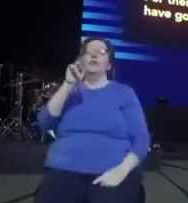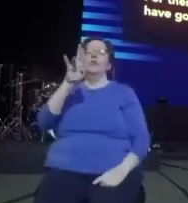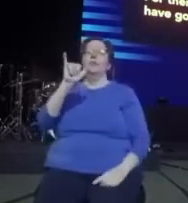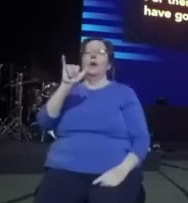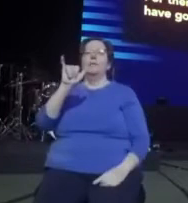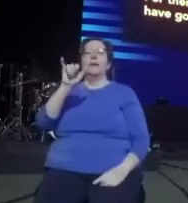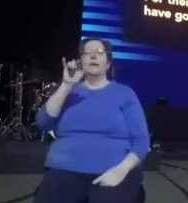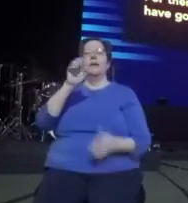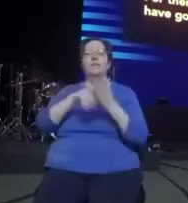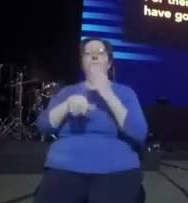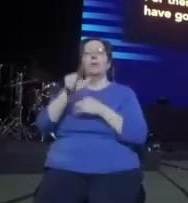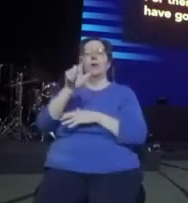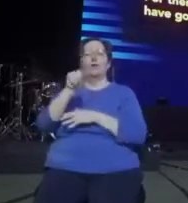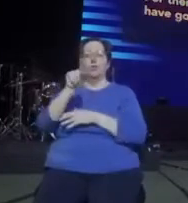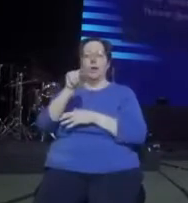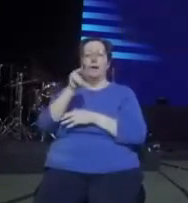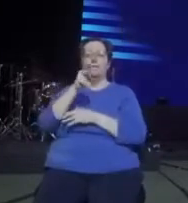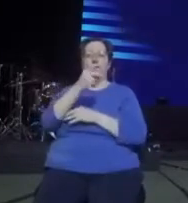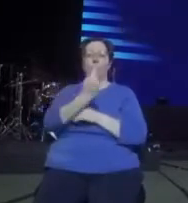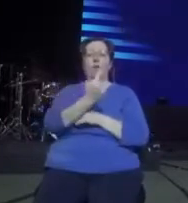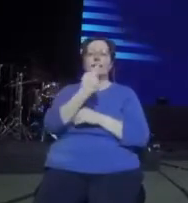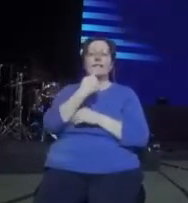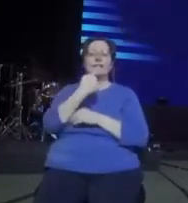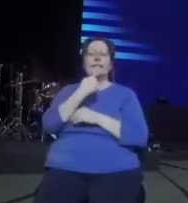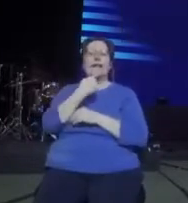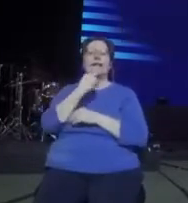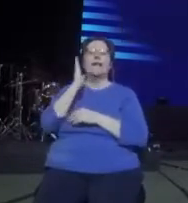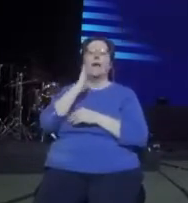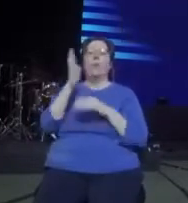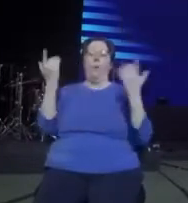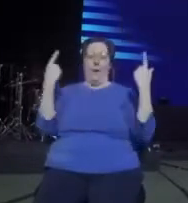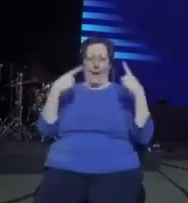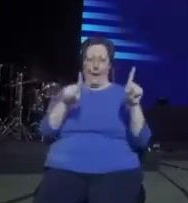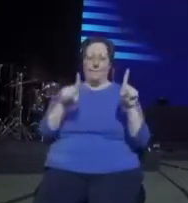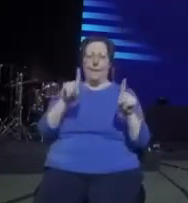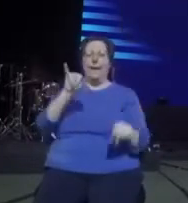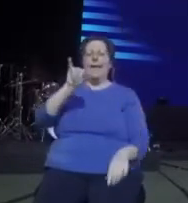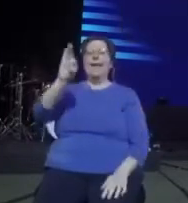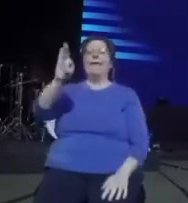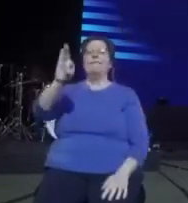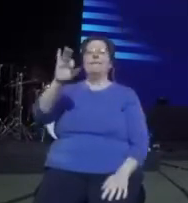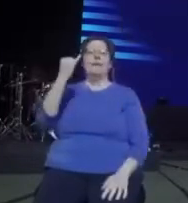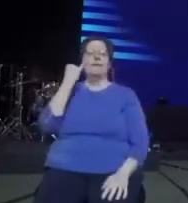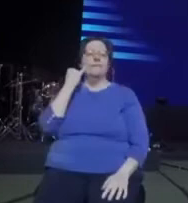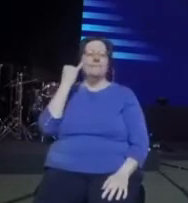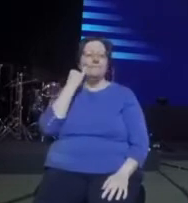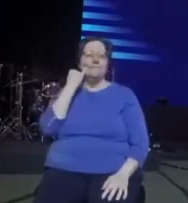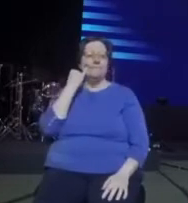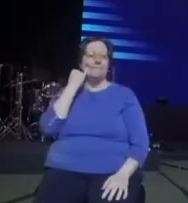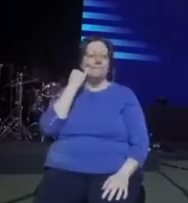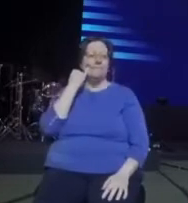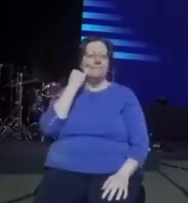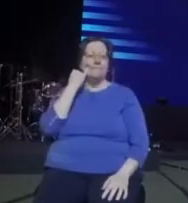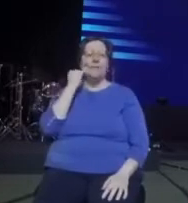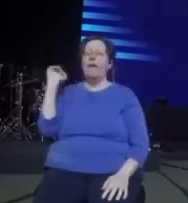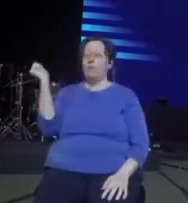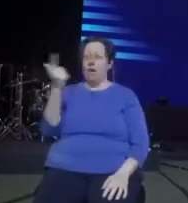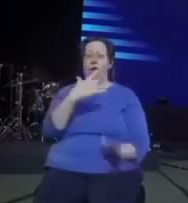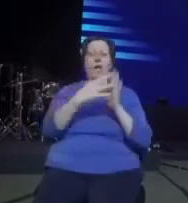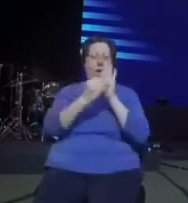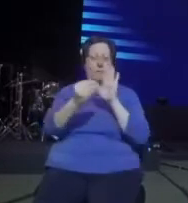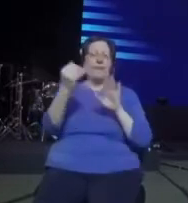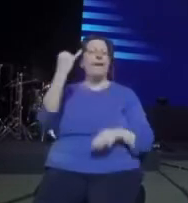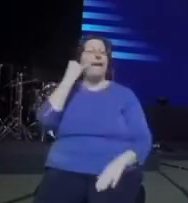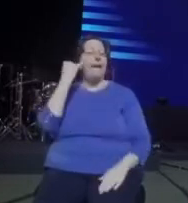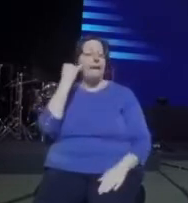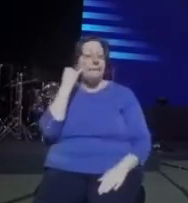chapter. Now it shall come to pass if, everybody say the word if. At home, come on. Say the word if with me. Come